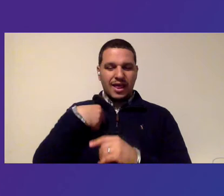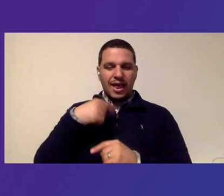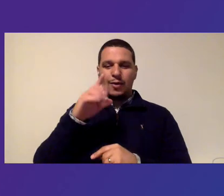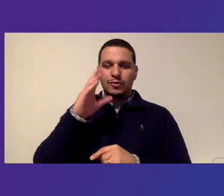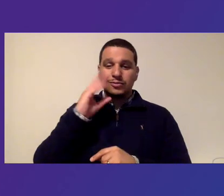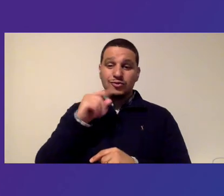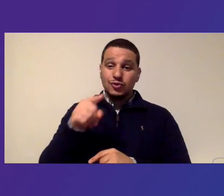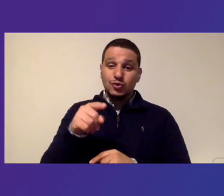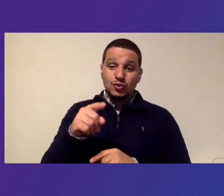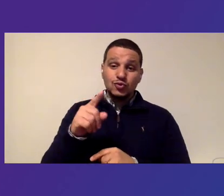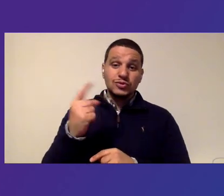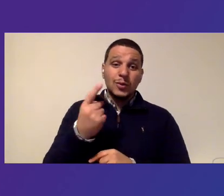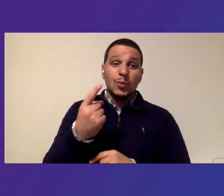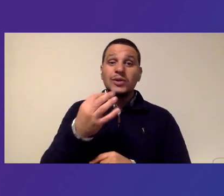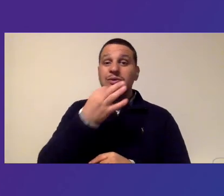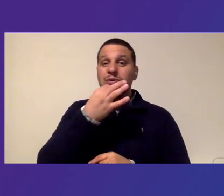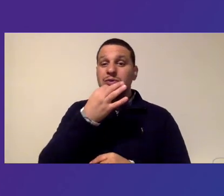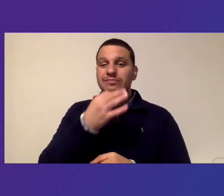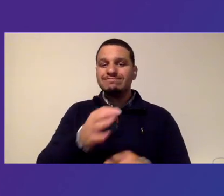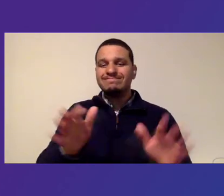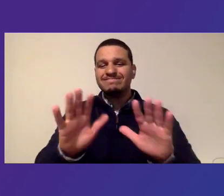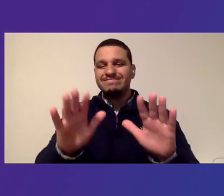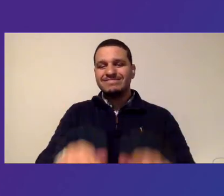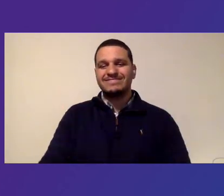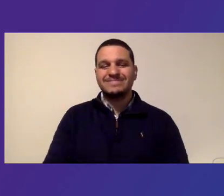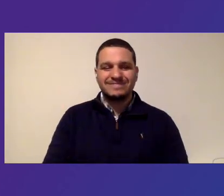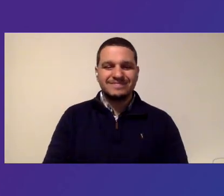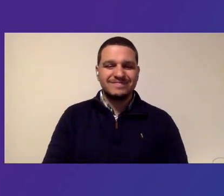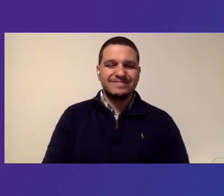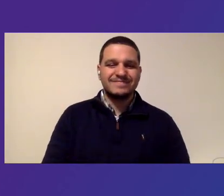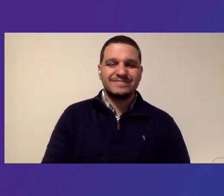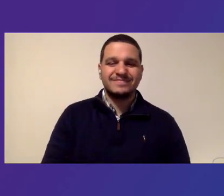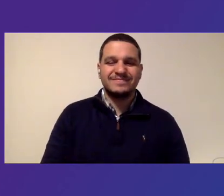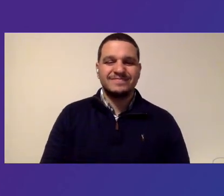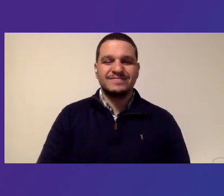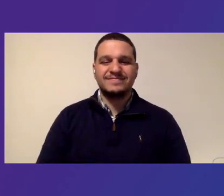experience you somewhere soon. Bye.